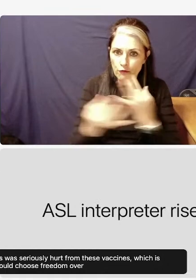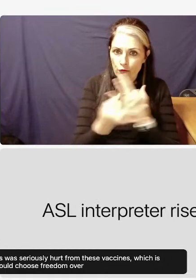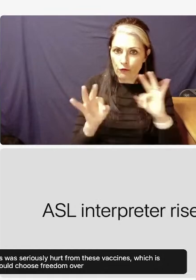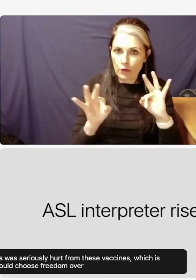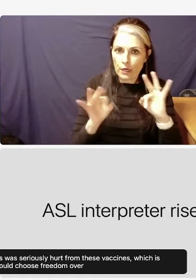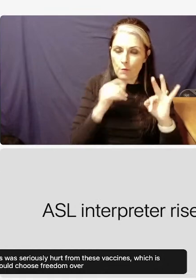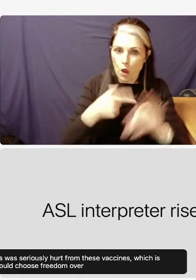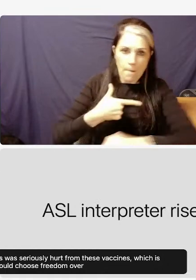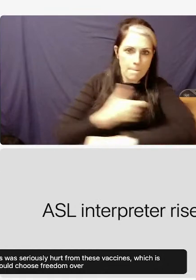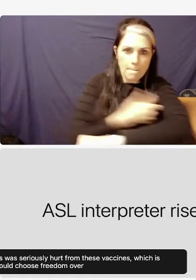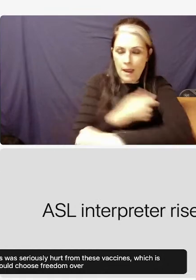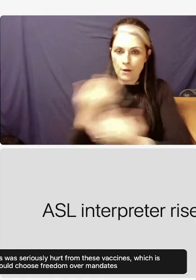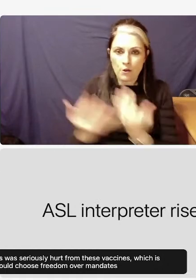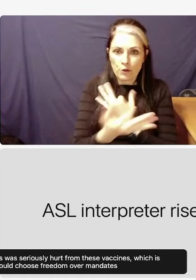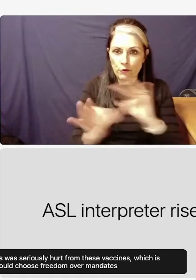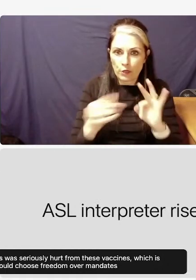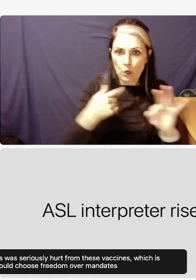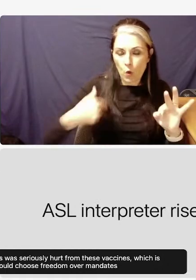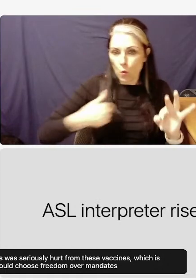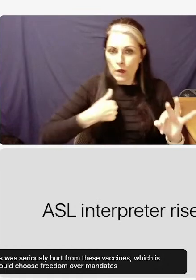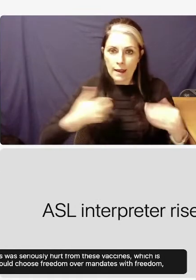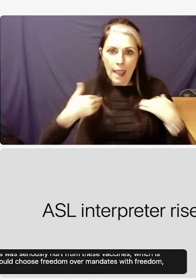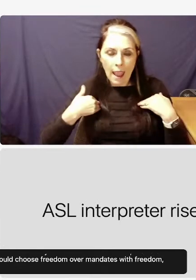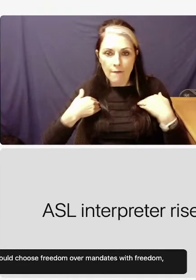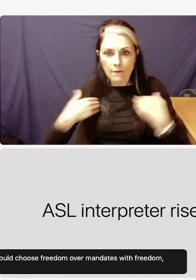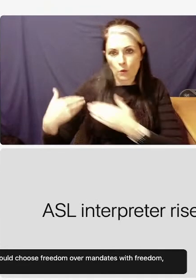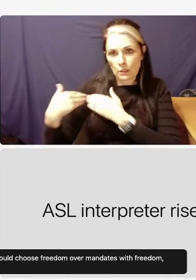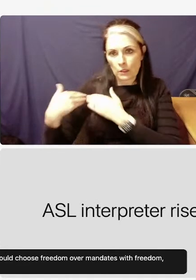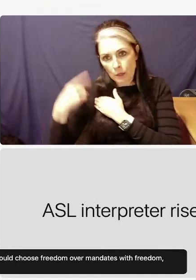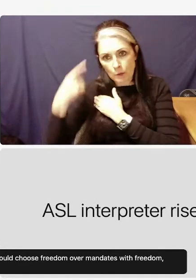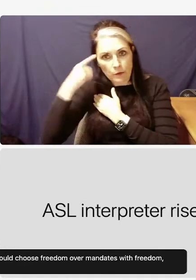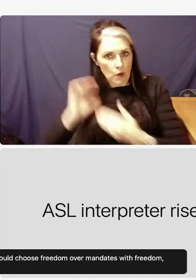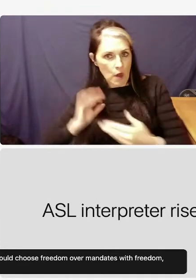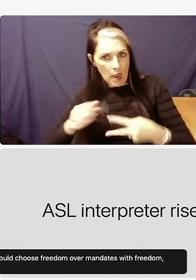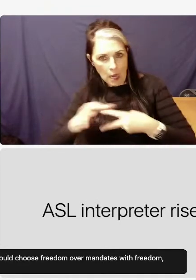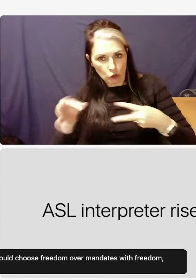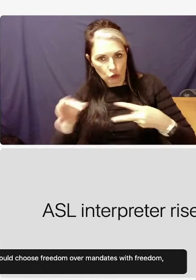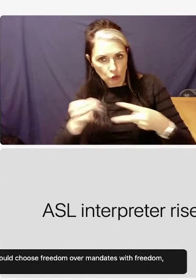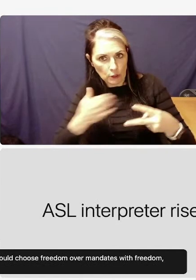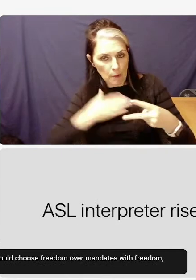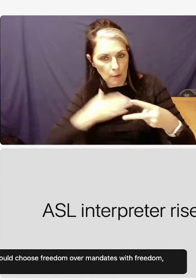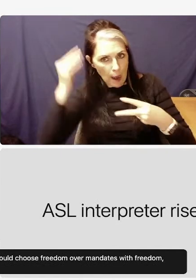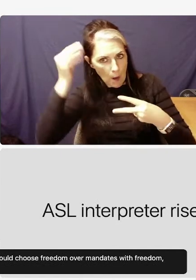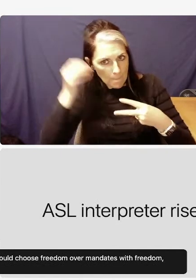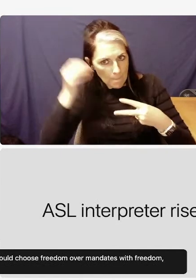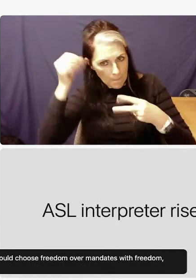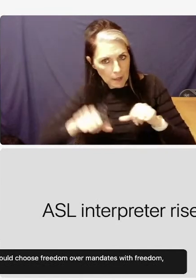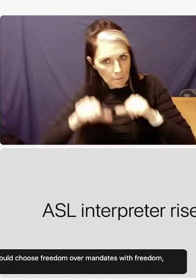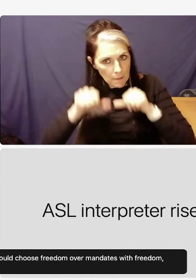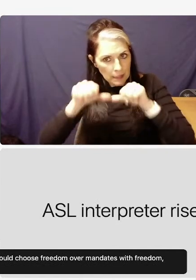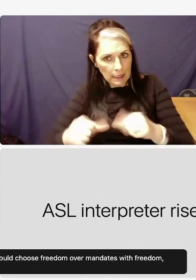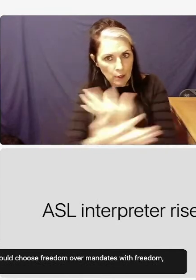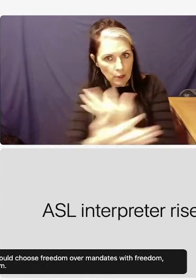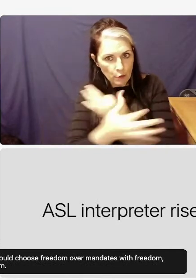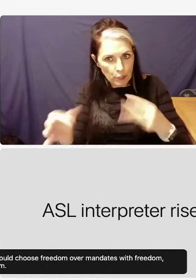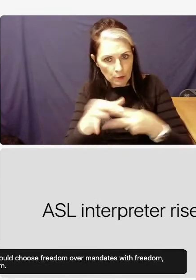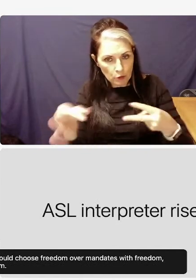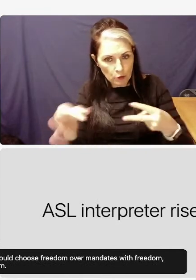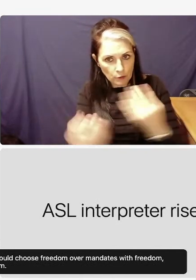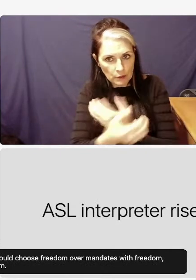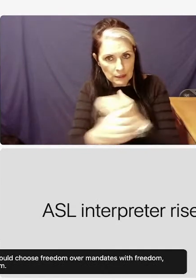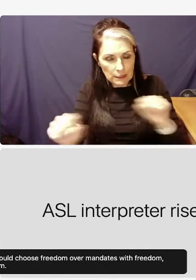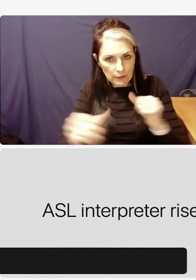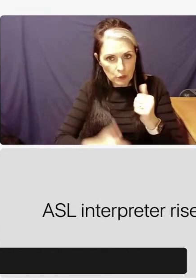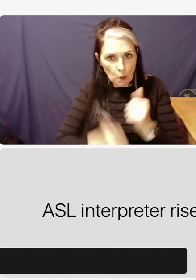with freedom only we hold the responsibility for our choices in my opinion maintaining freedom of choice is the safest and